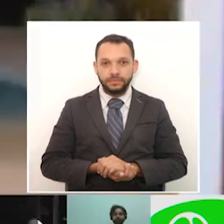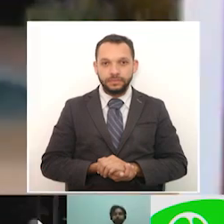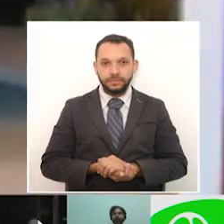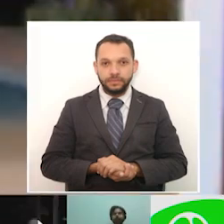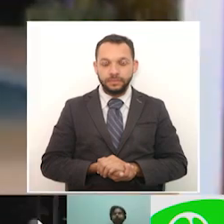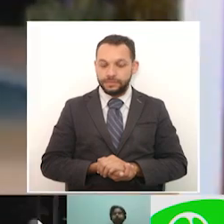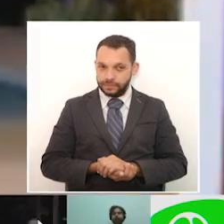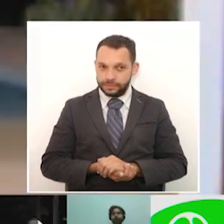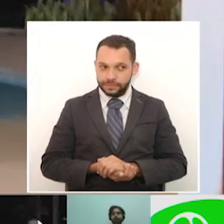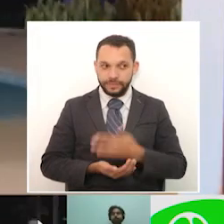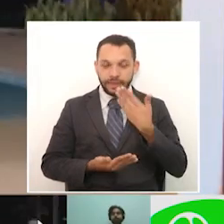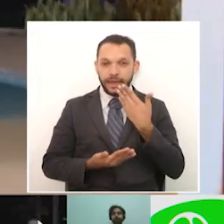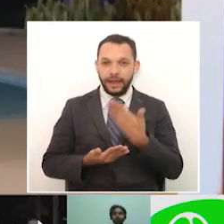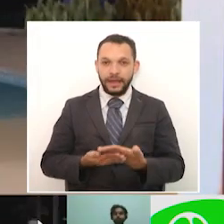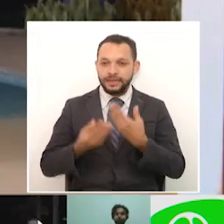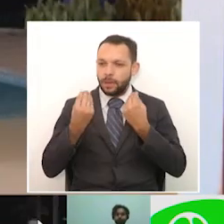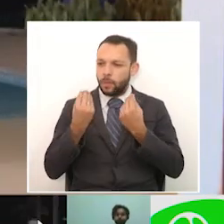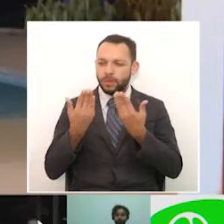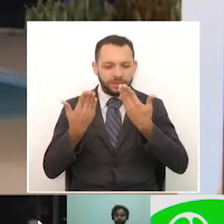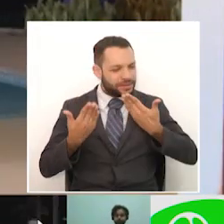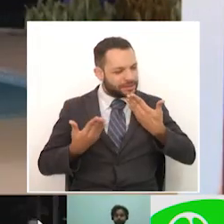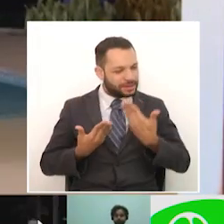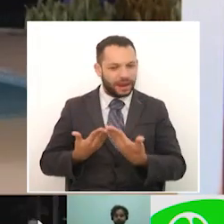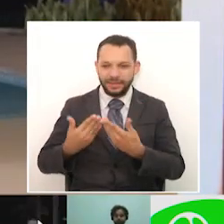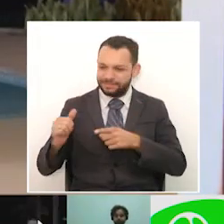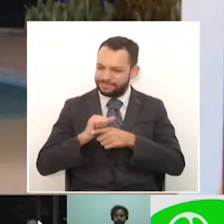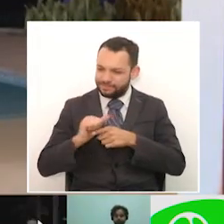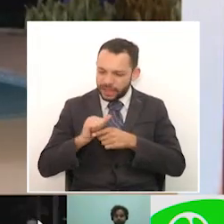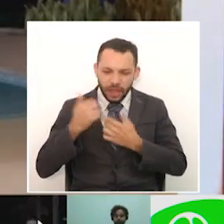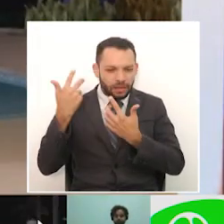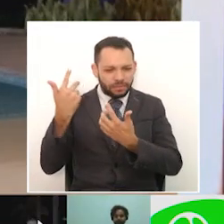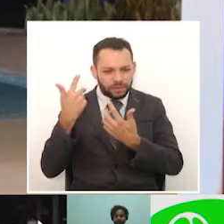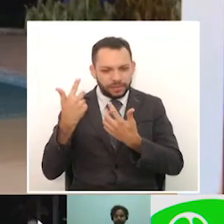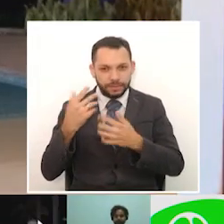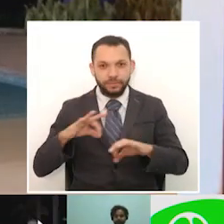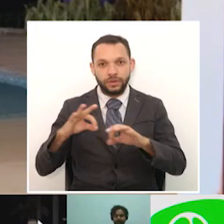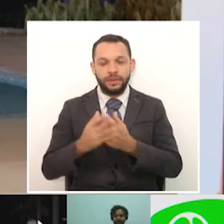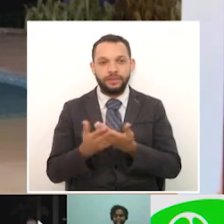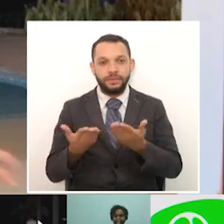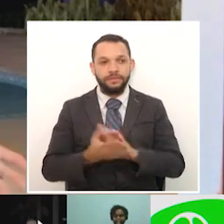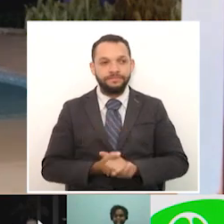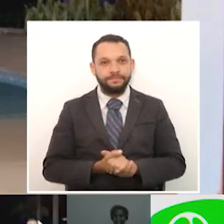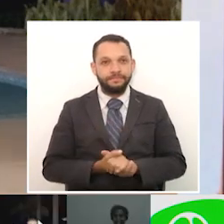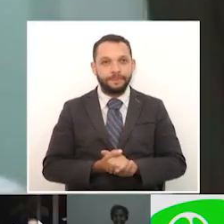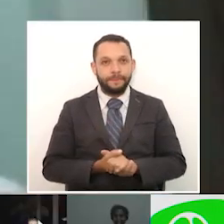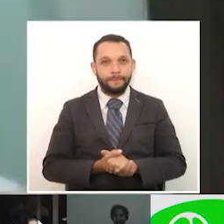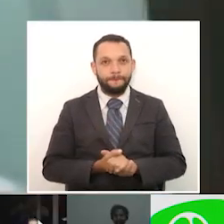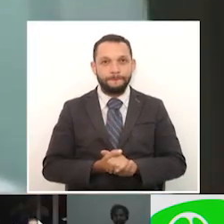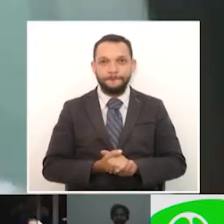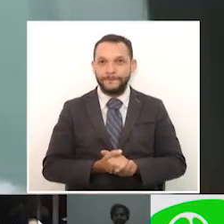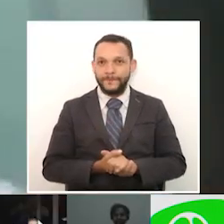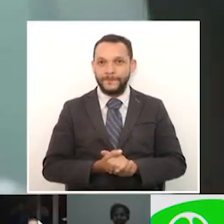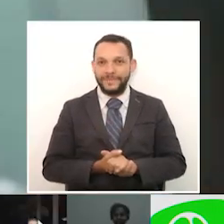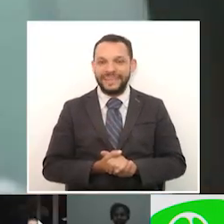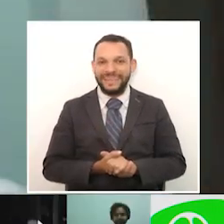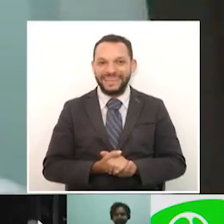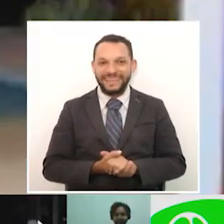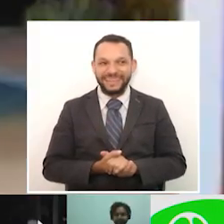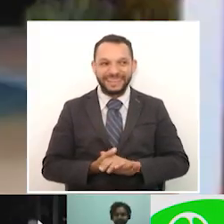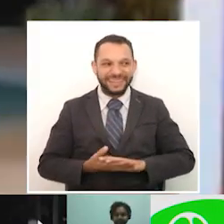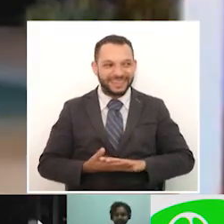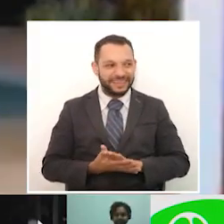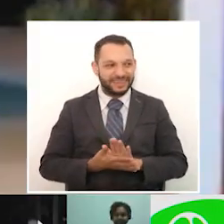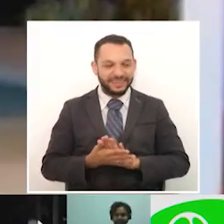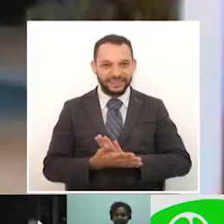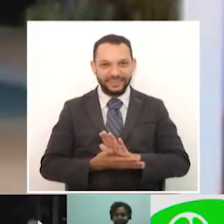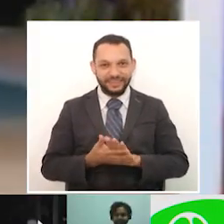Uttam, we want to thank you so much for being with us today. We're so pleased to have you here. Unfortunately, here. Time ran up,